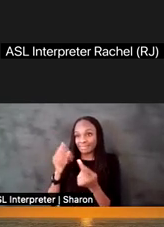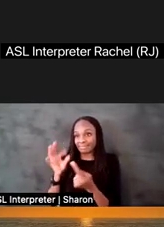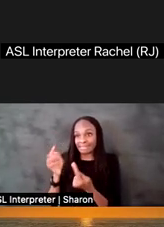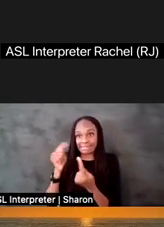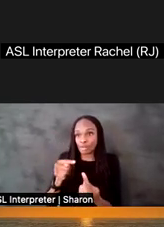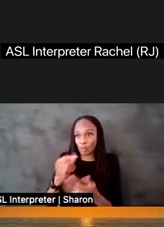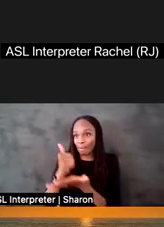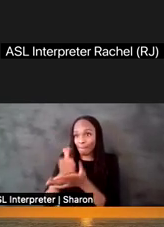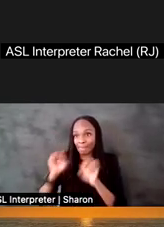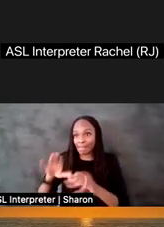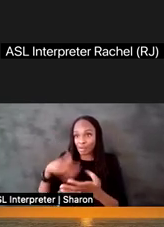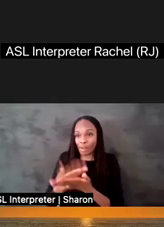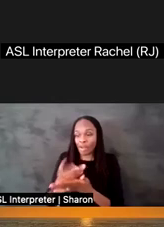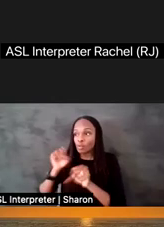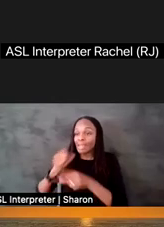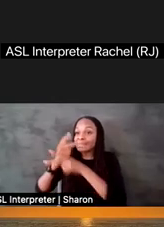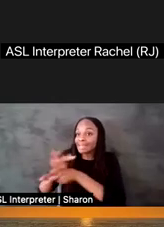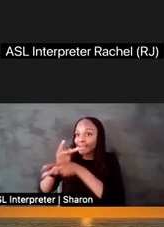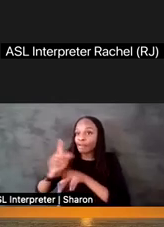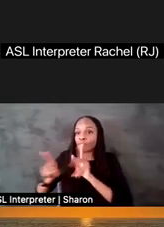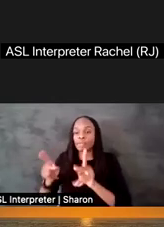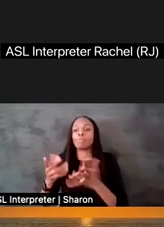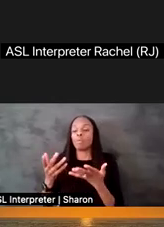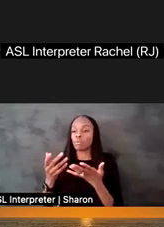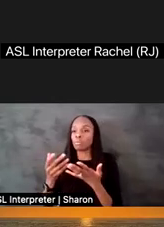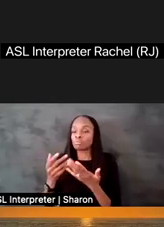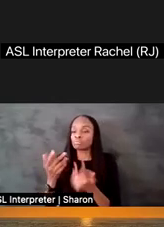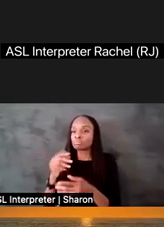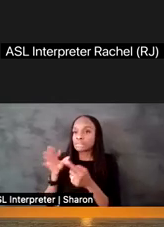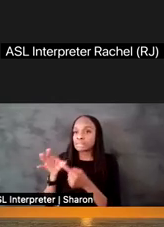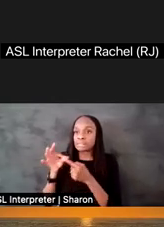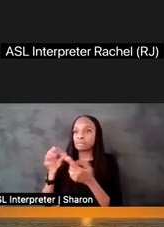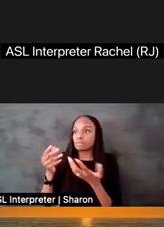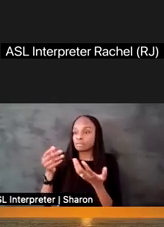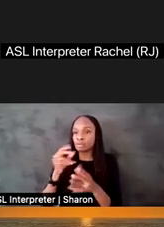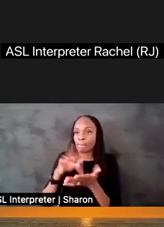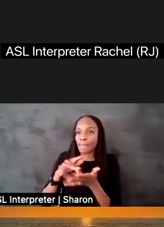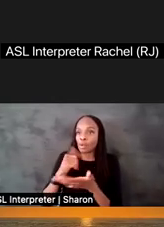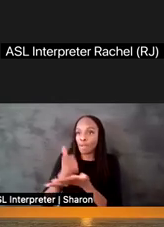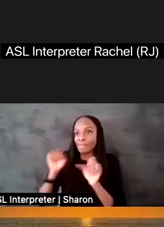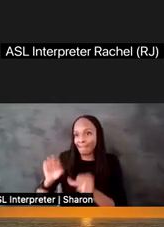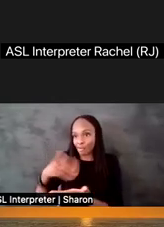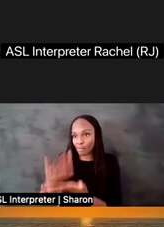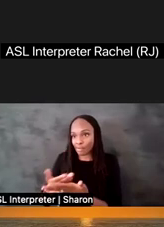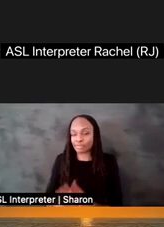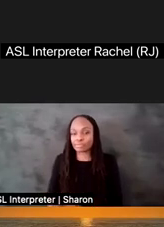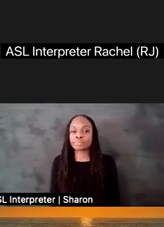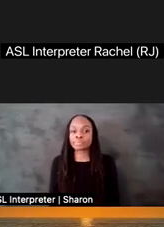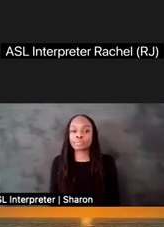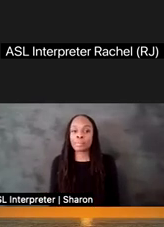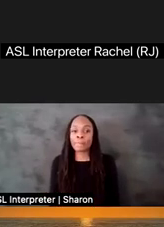care of folks until you can either get them to medical help or medical help can get to you. Again, preparing